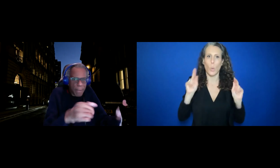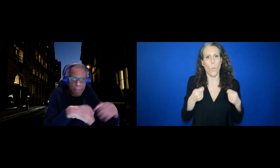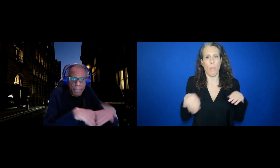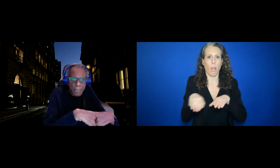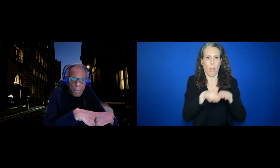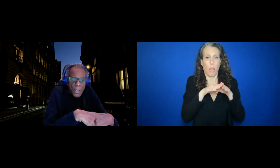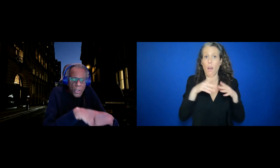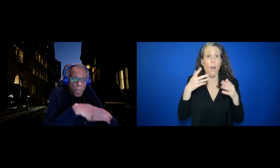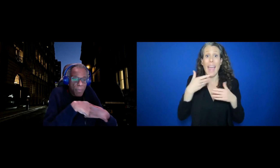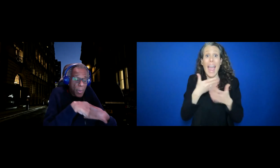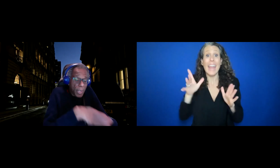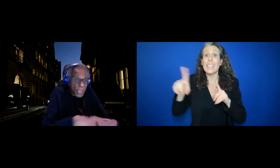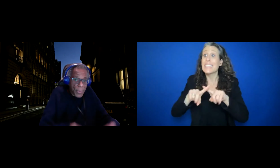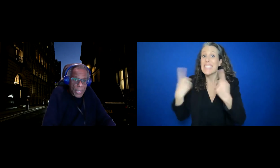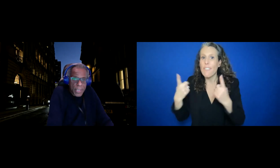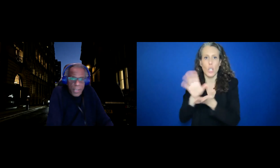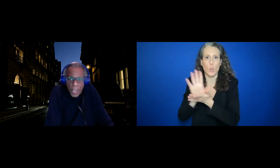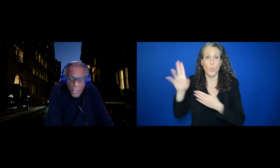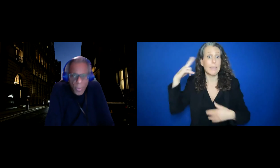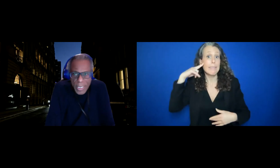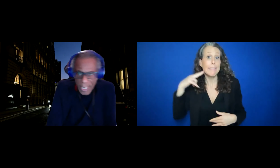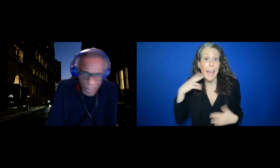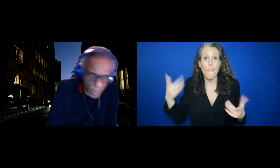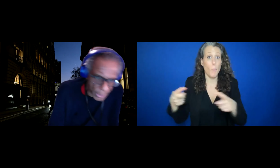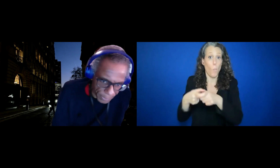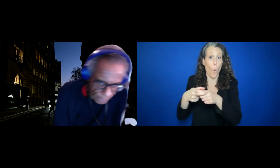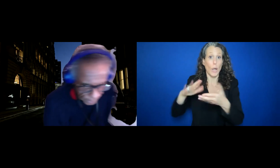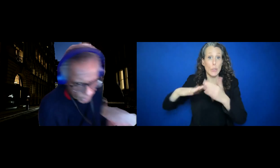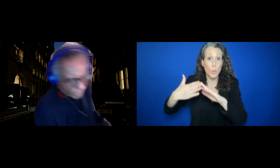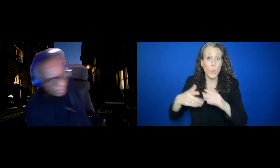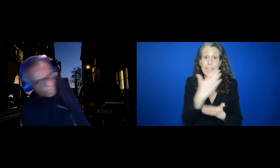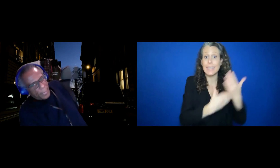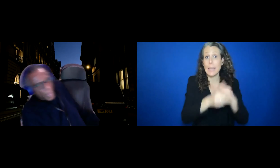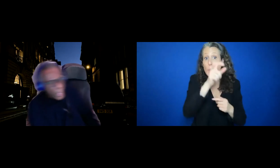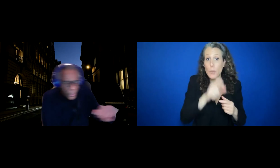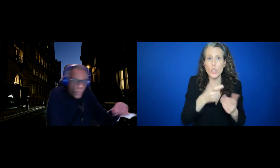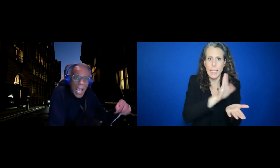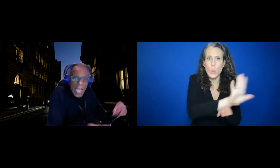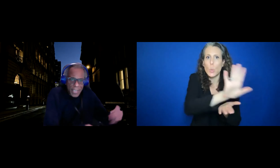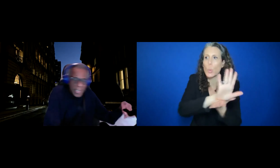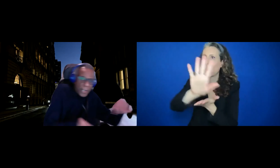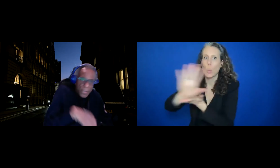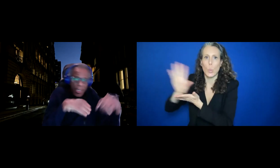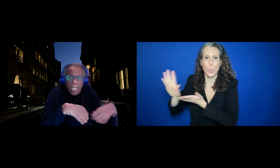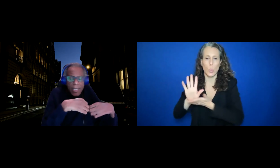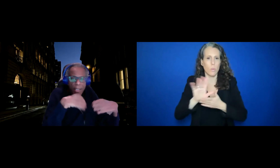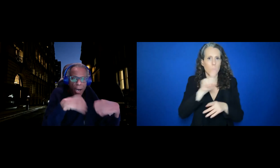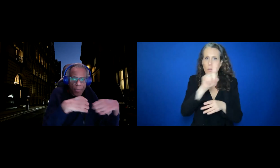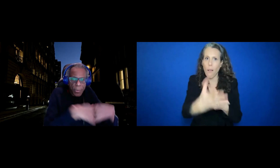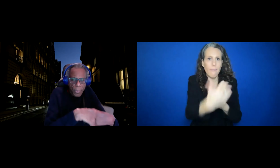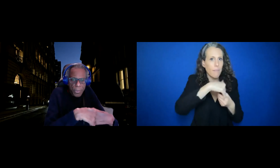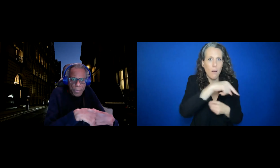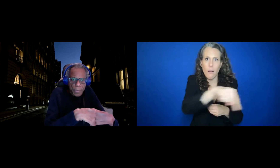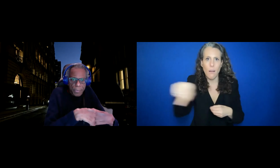You can be deaf. You can be from minority communities. You can be a disabled person. Your access to technology is